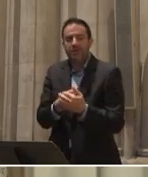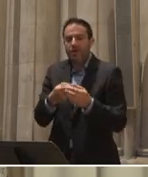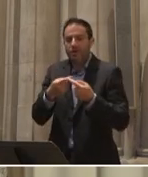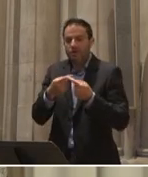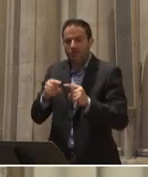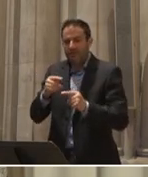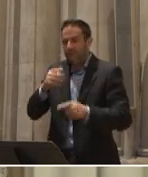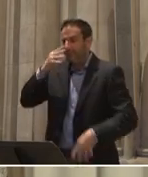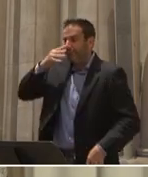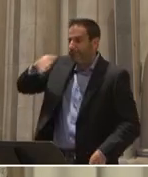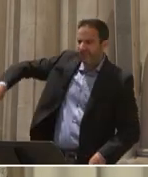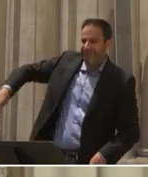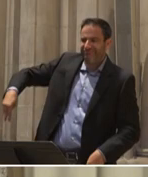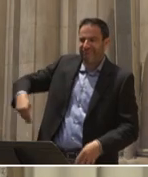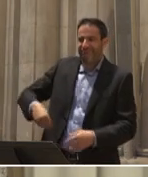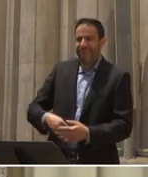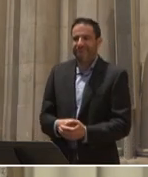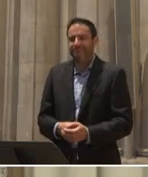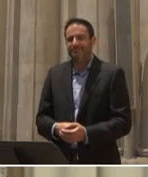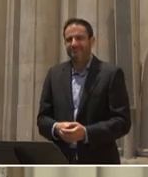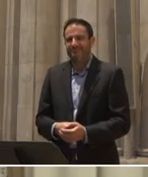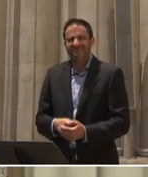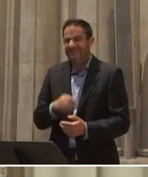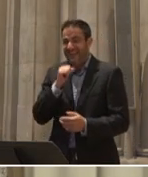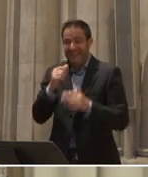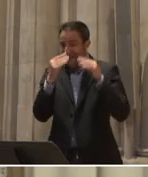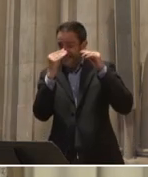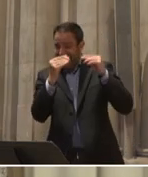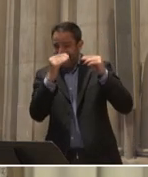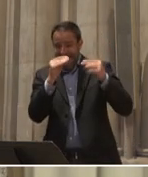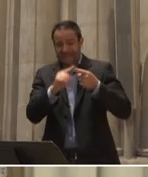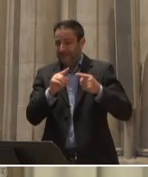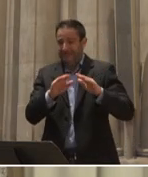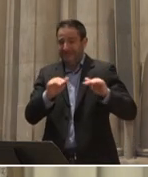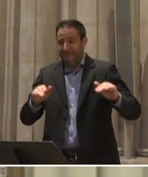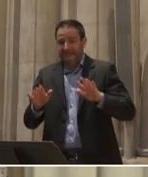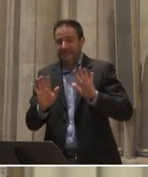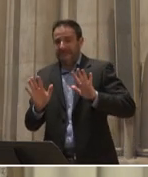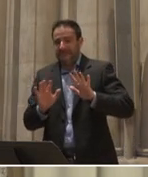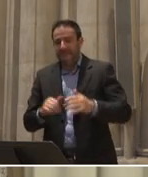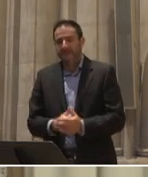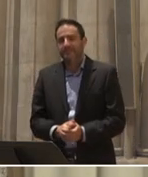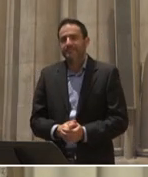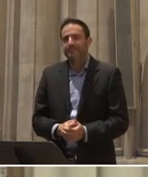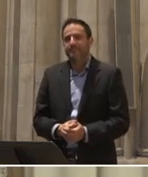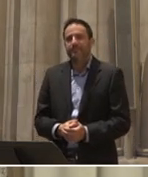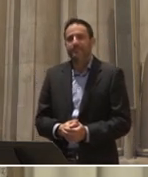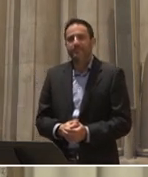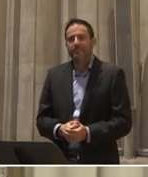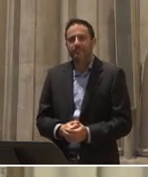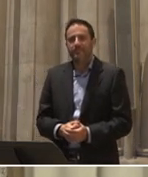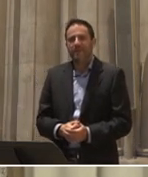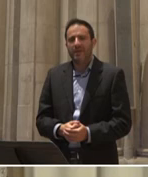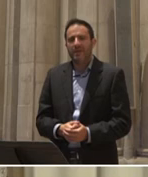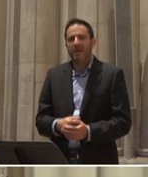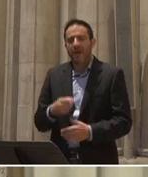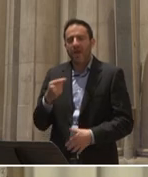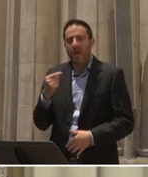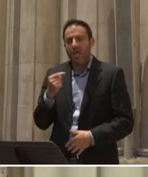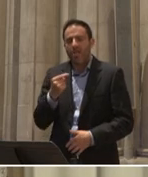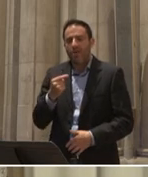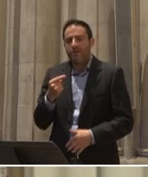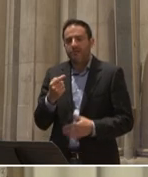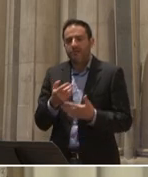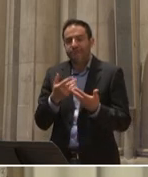not to know these things, and certainly not to teach them to our children. And there are implications for us